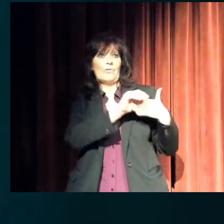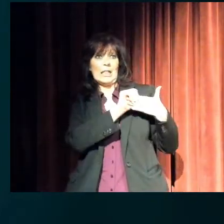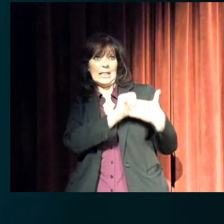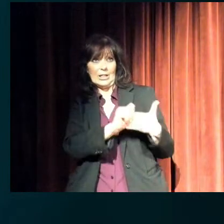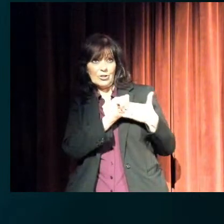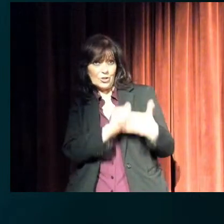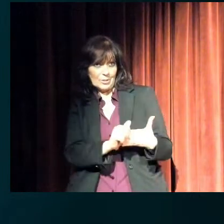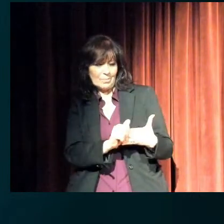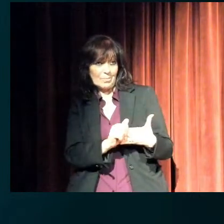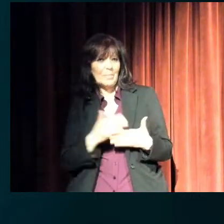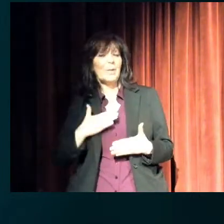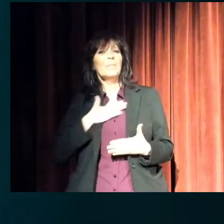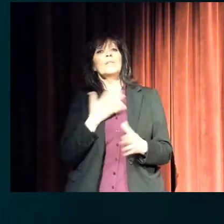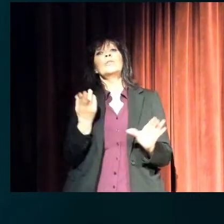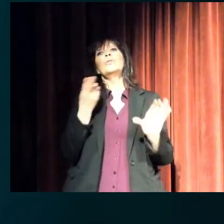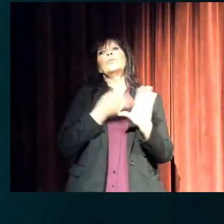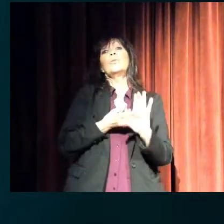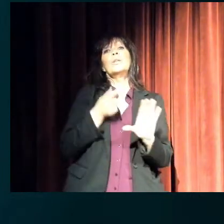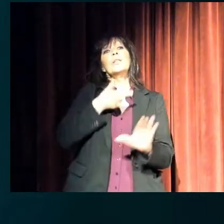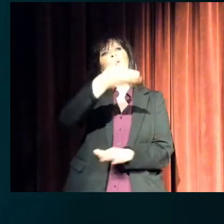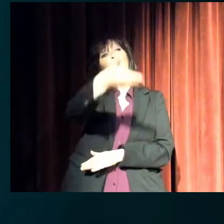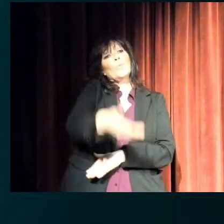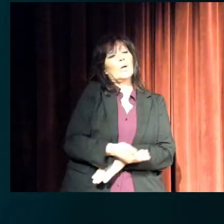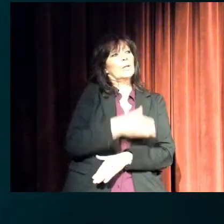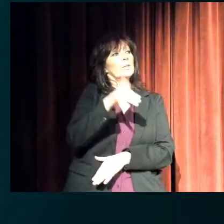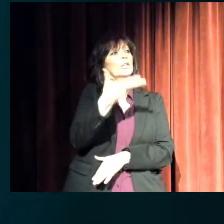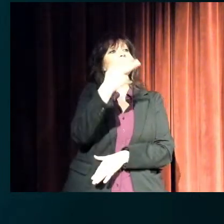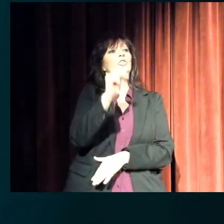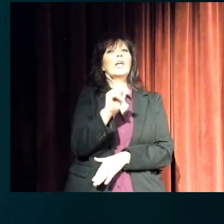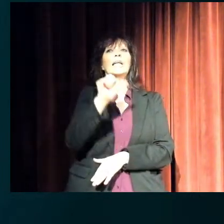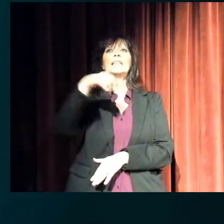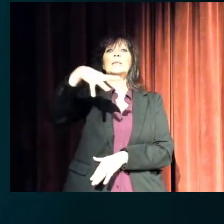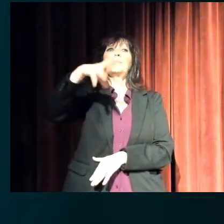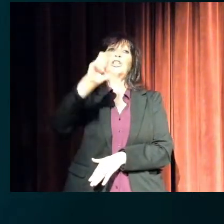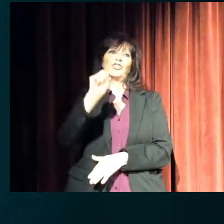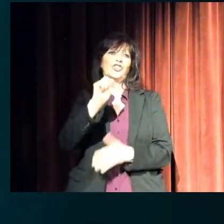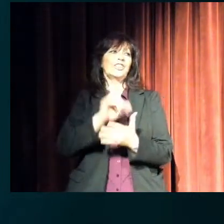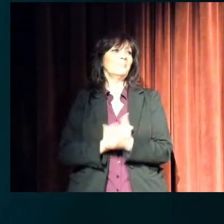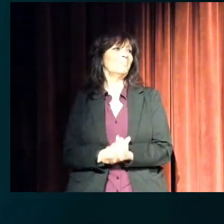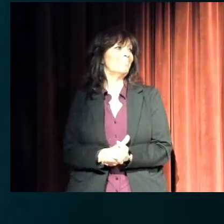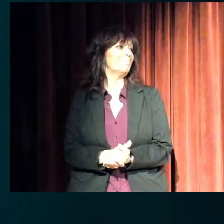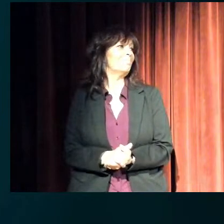leadership. Please join me in welcoming John Spears.